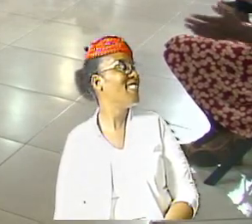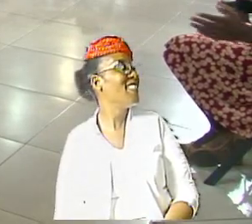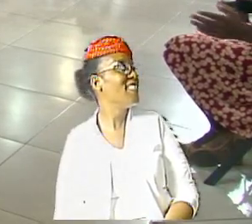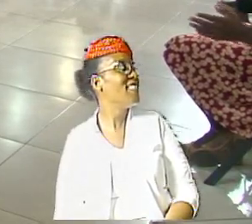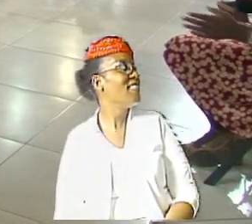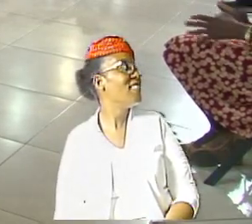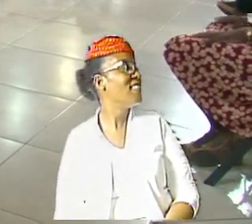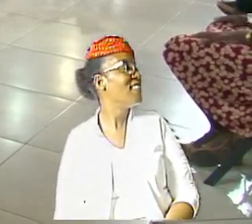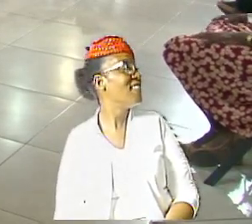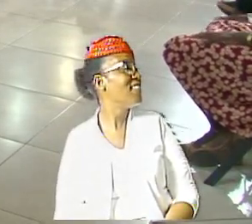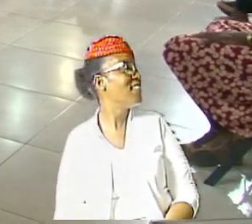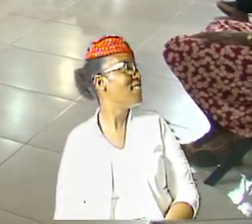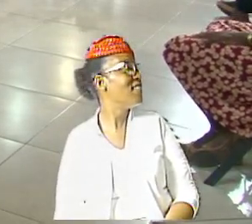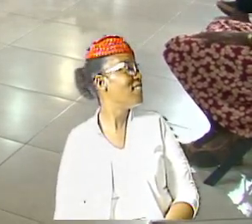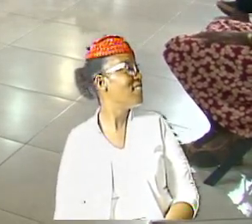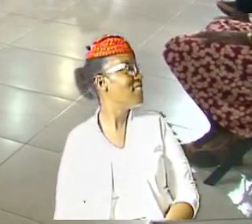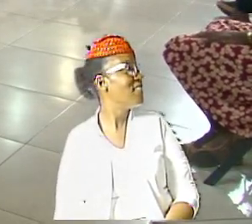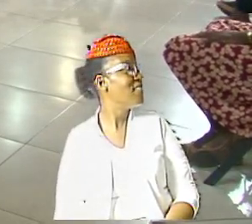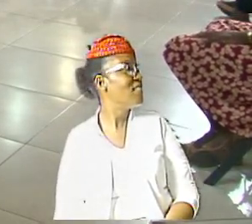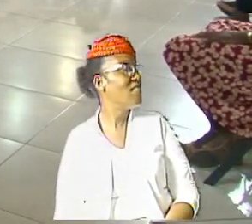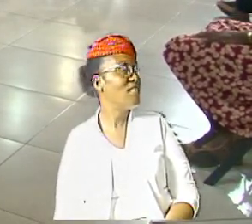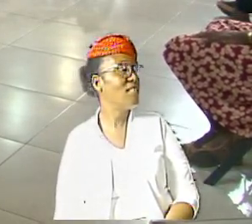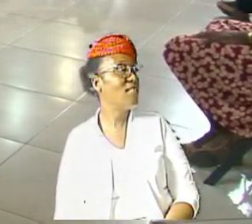All right. Yes. So